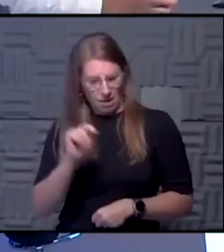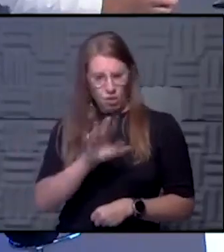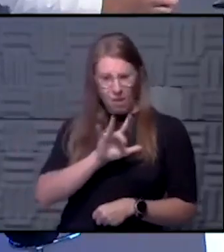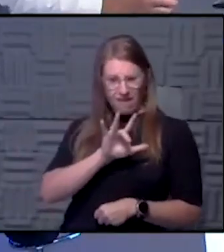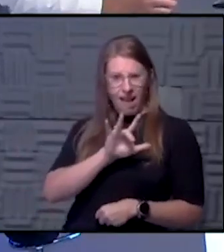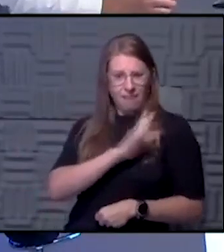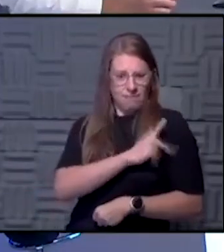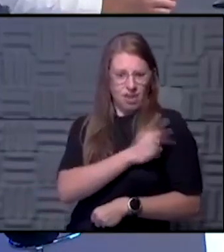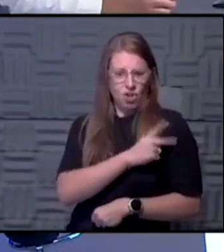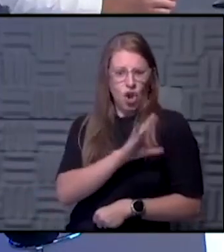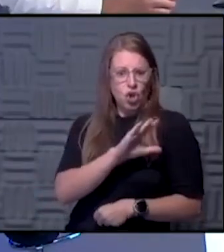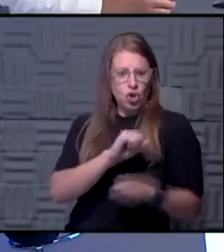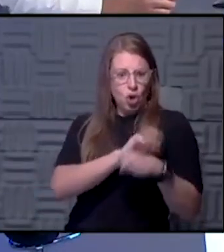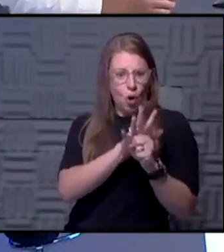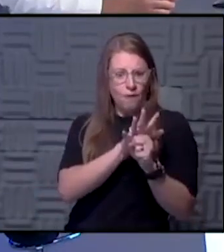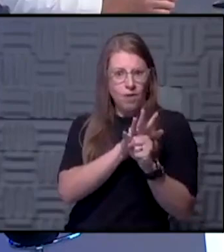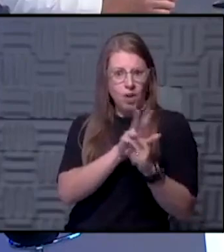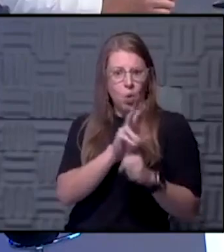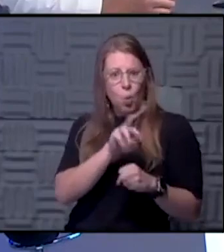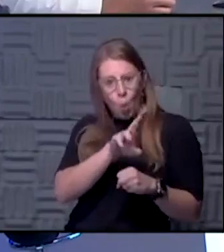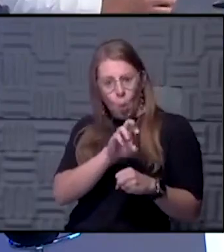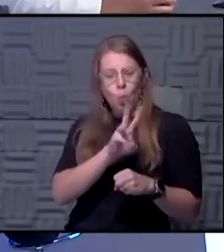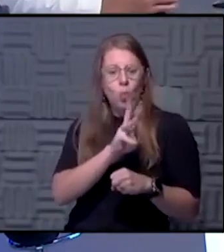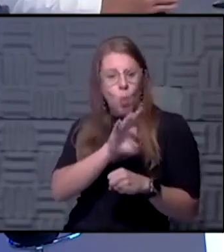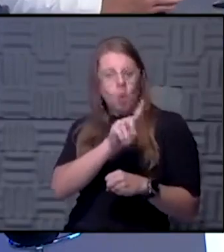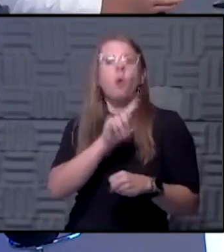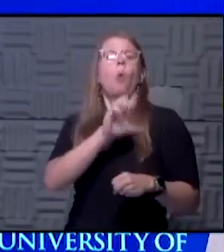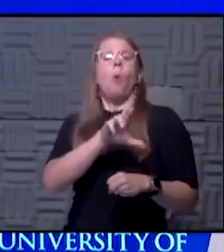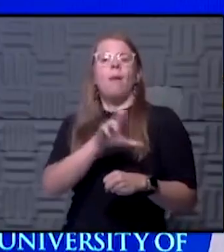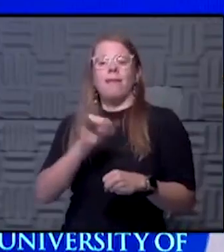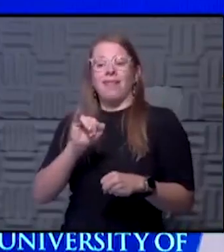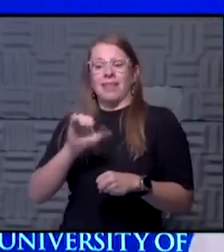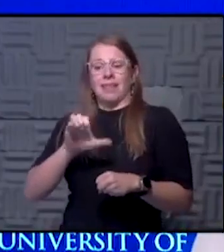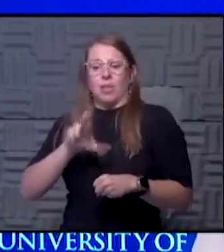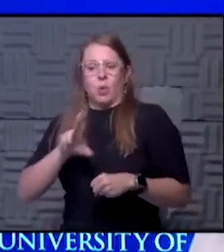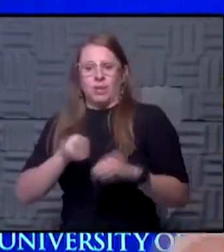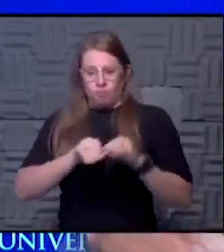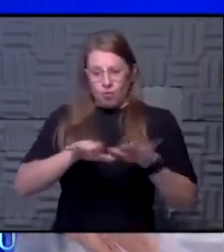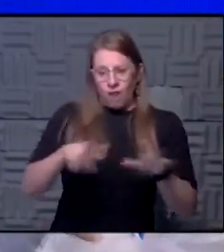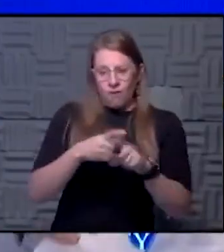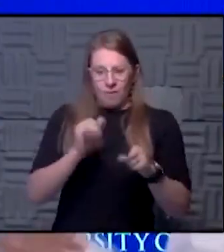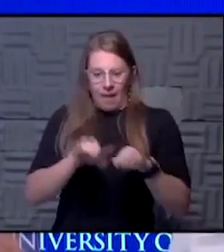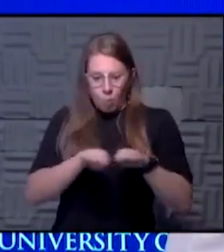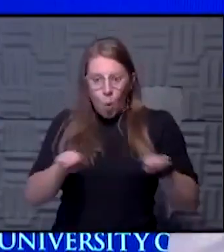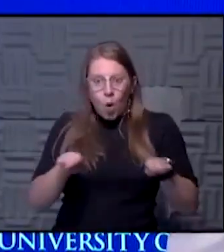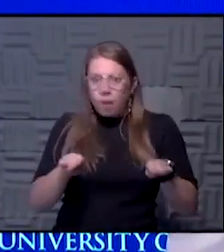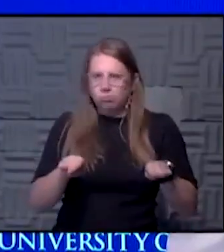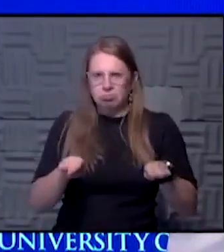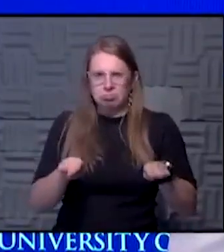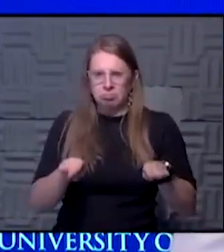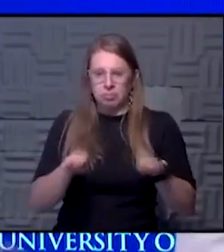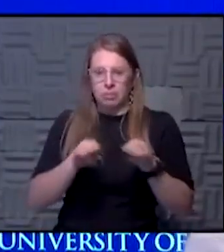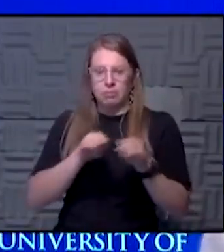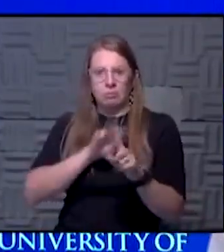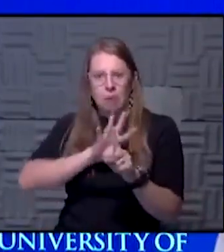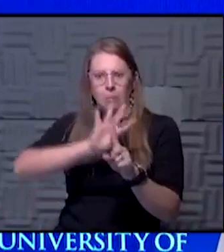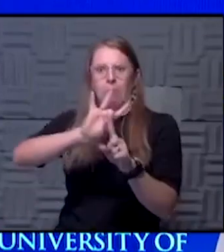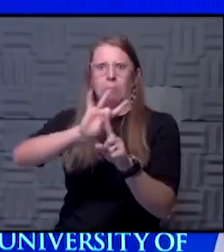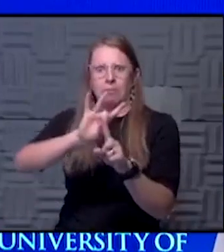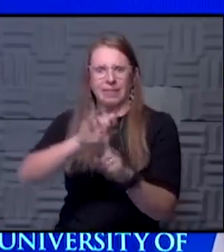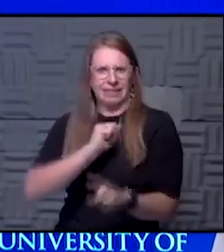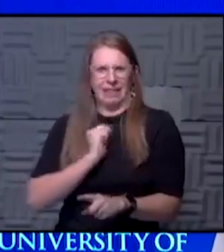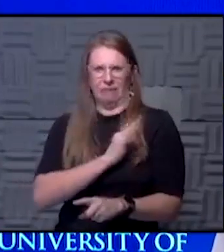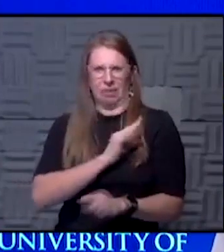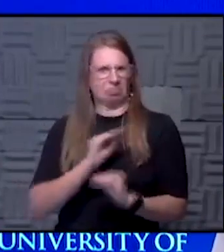folks are in a COVID ward or they're in an ICU ward. What we're not seeing is a lot of spread from that ward to our staff. And